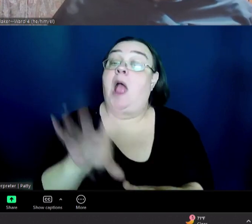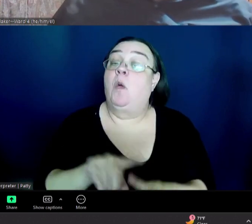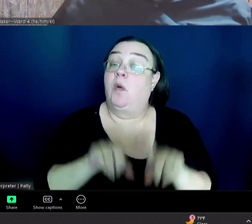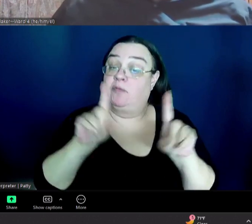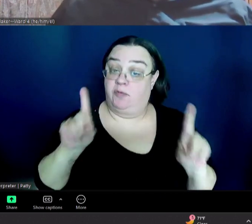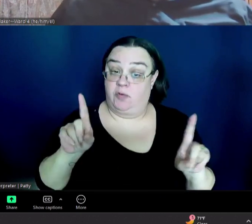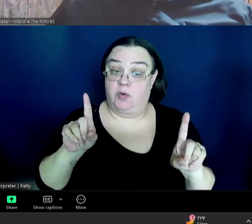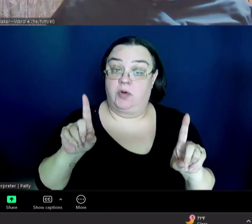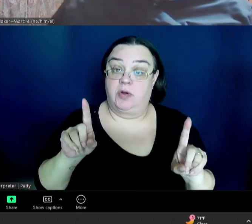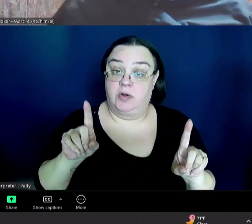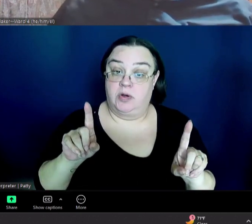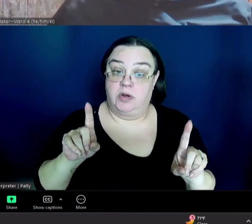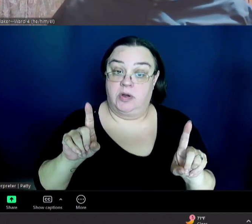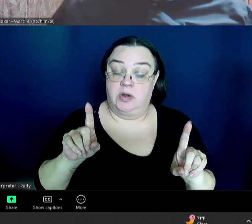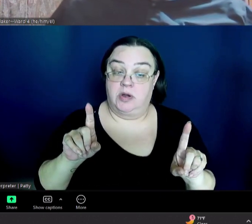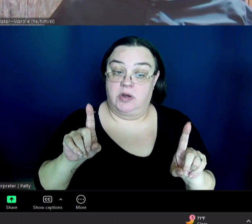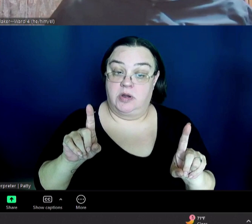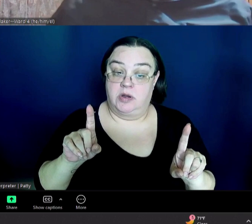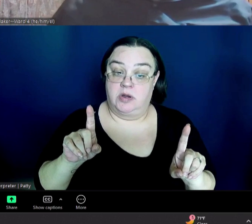June.